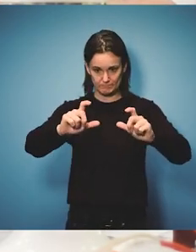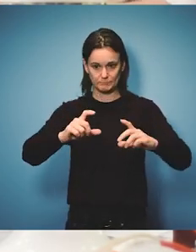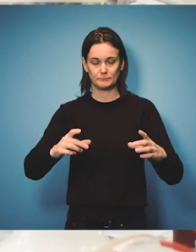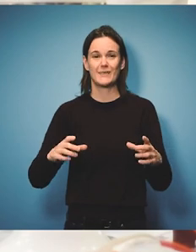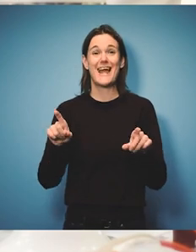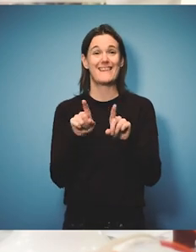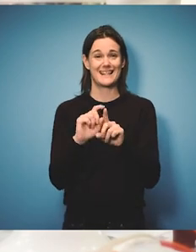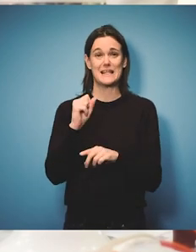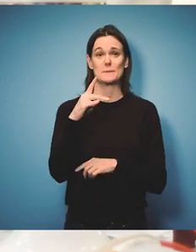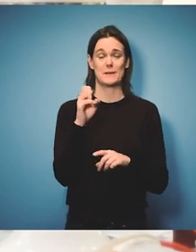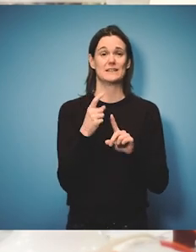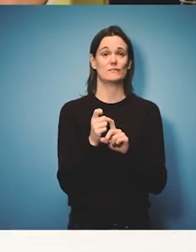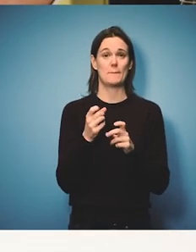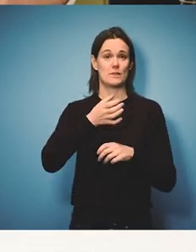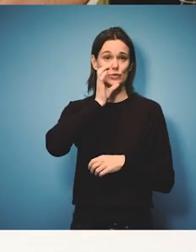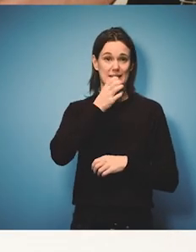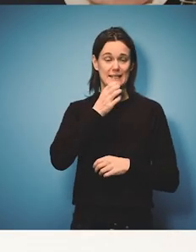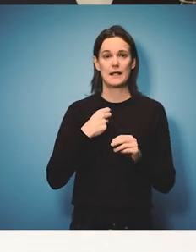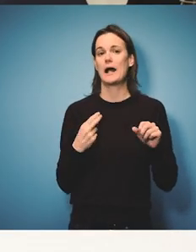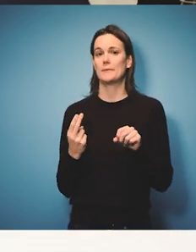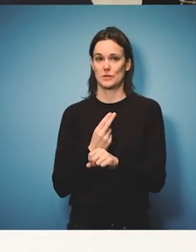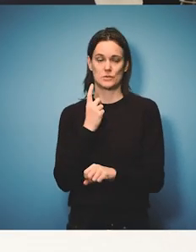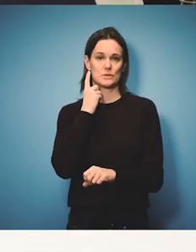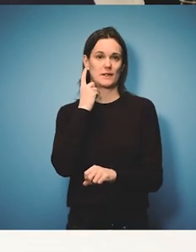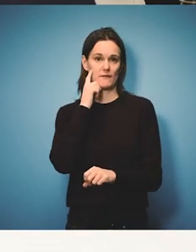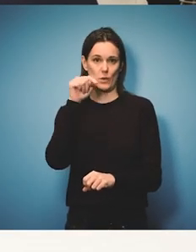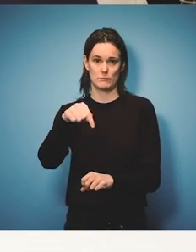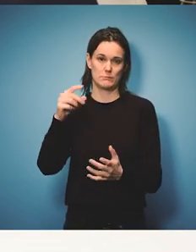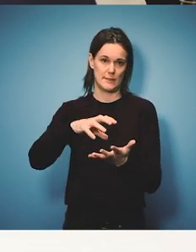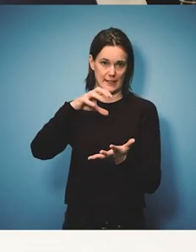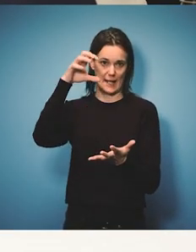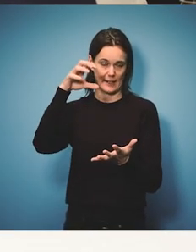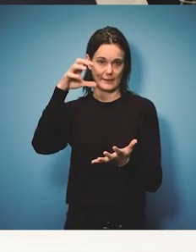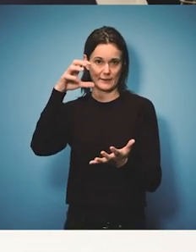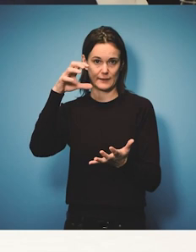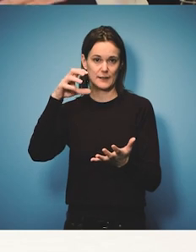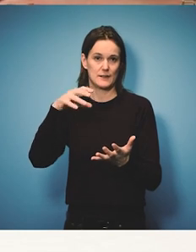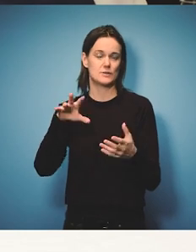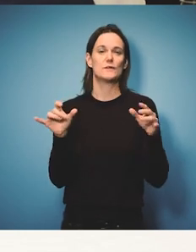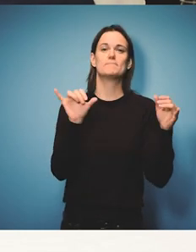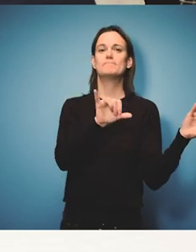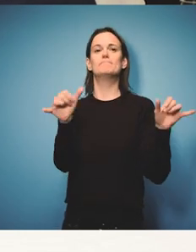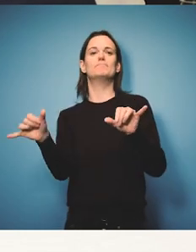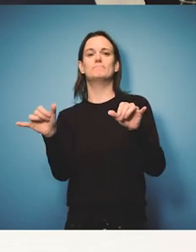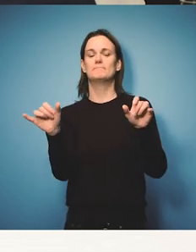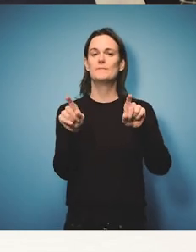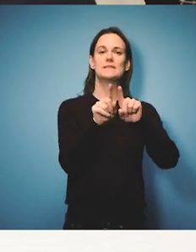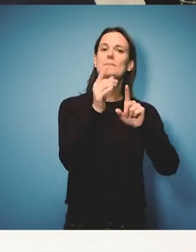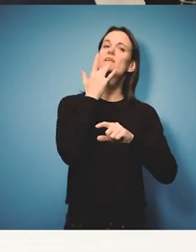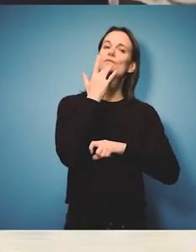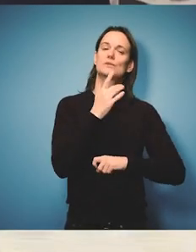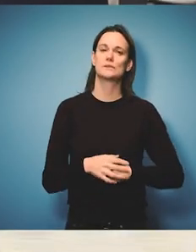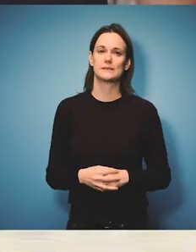gonna put it in a bowl here. And the same spices that Garth and Kelly used in the eggnog, I'm gonna use in this